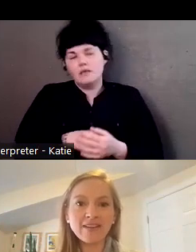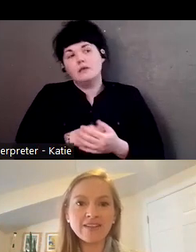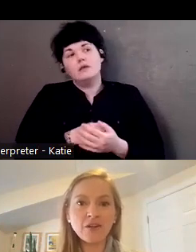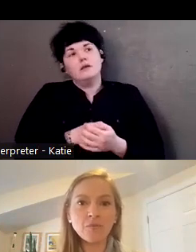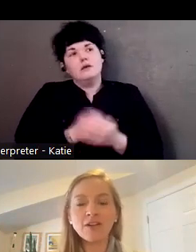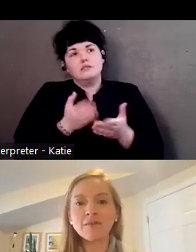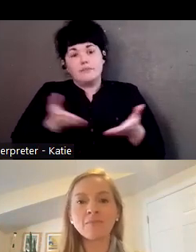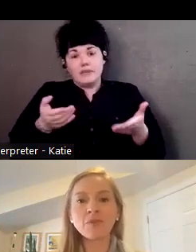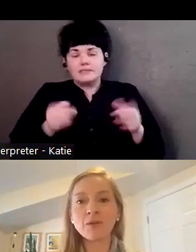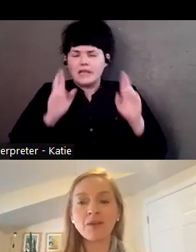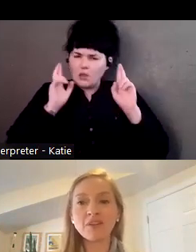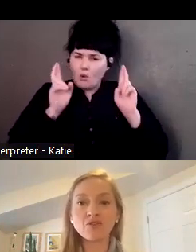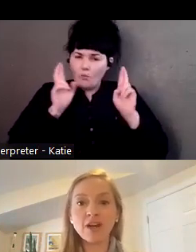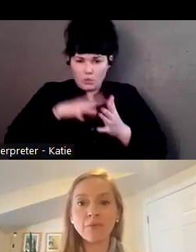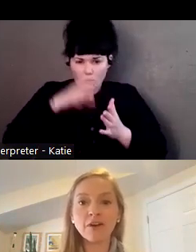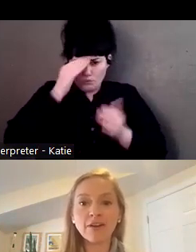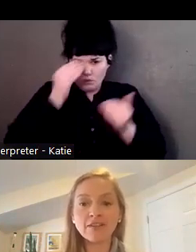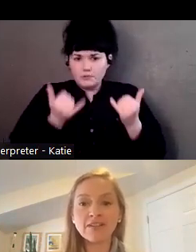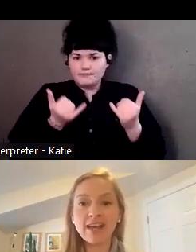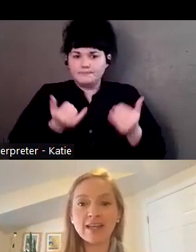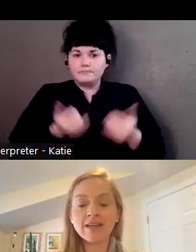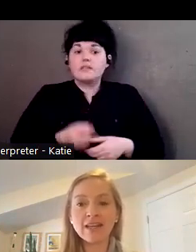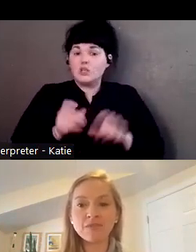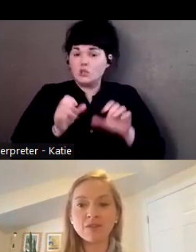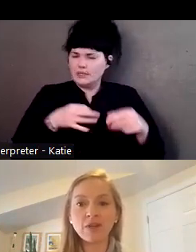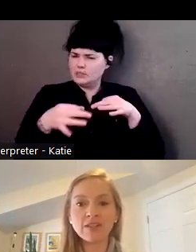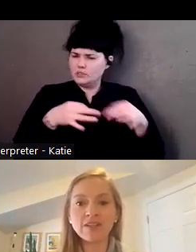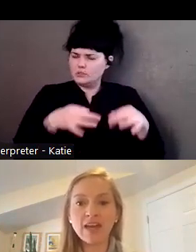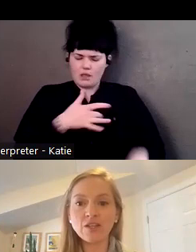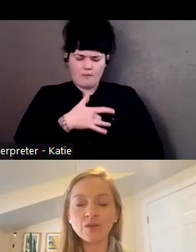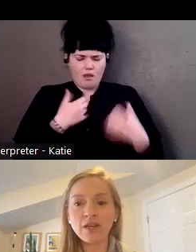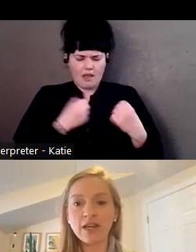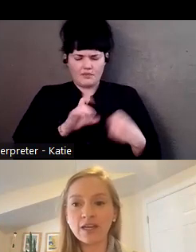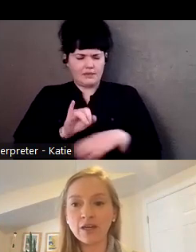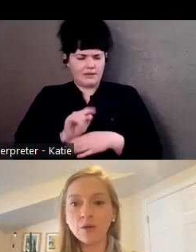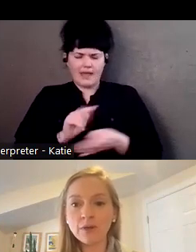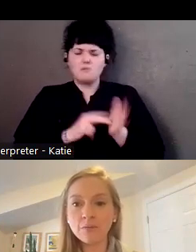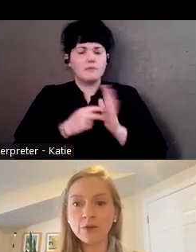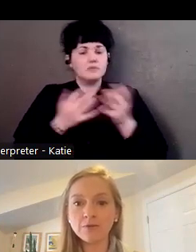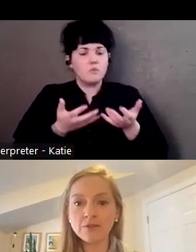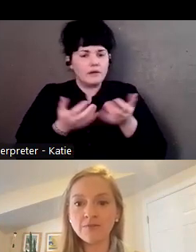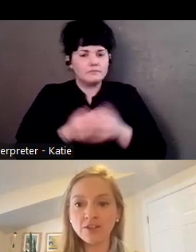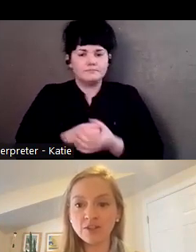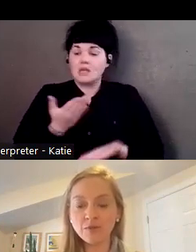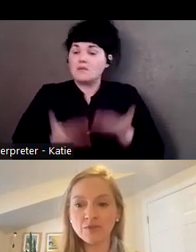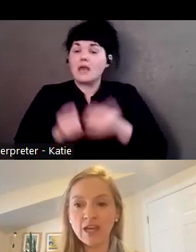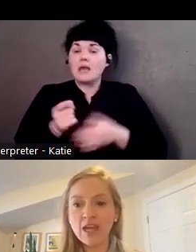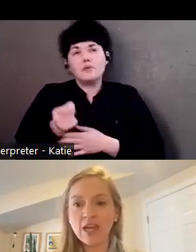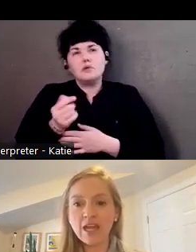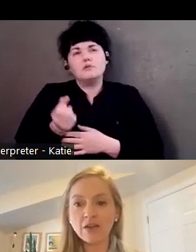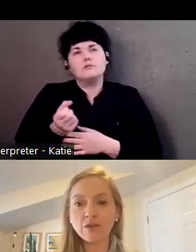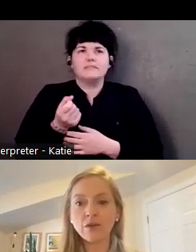get out of this. I hope that you can maybe describe a heart healthy diet and name some ways that you can incorporate more fruits,